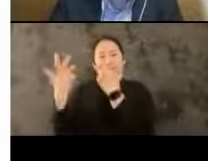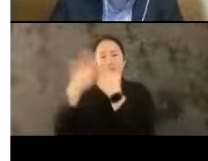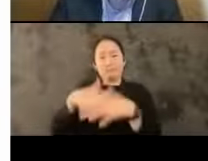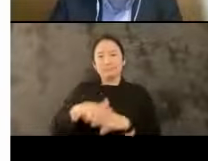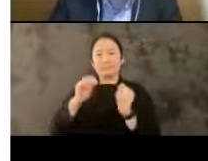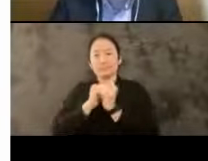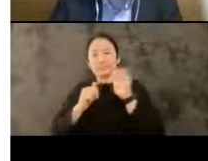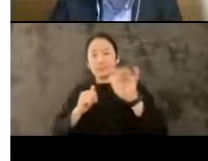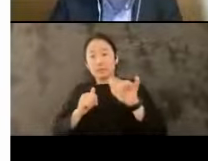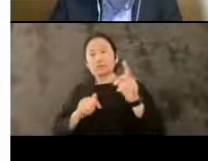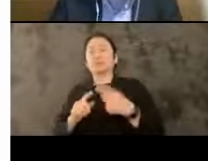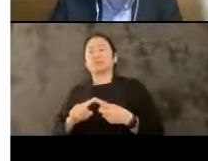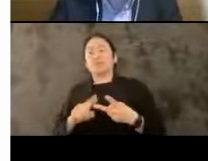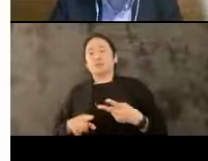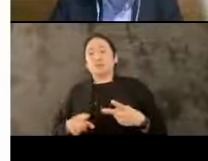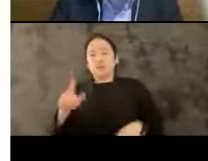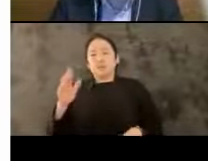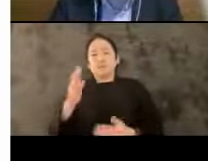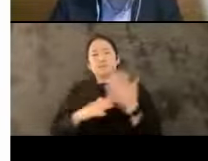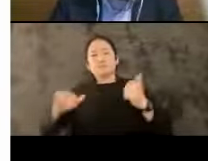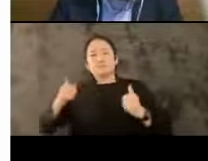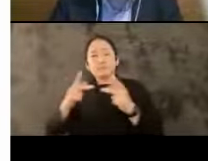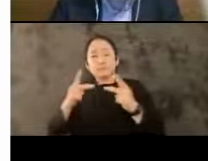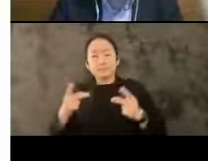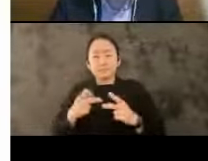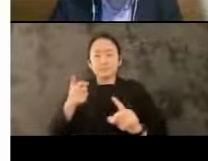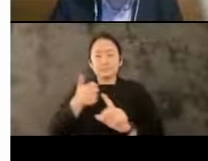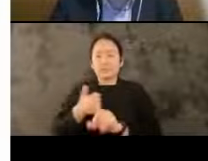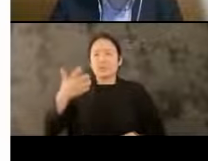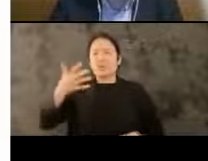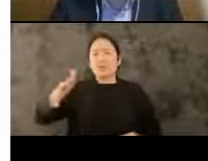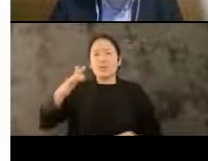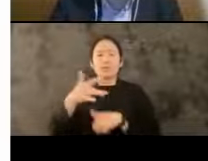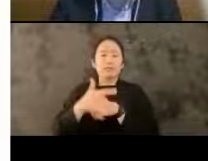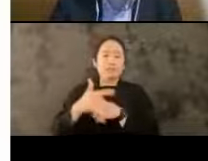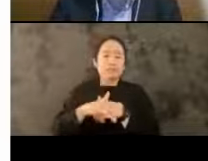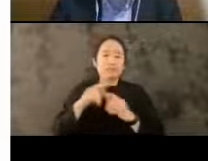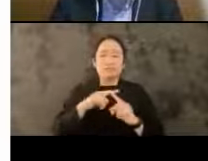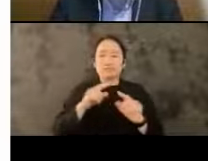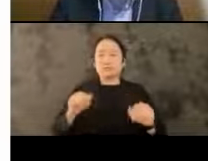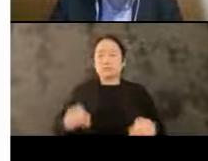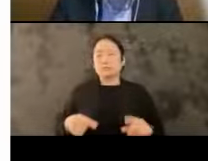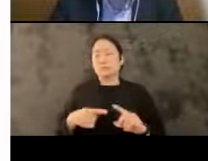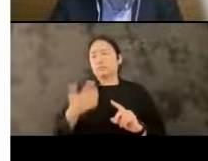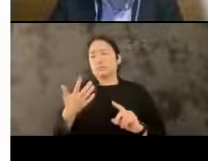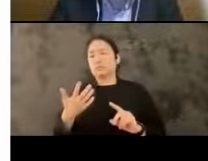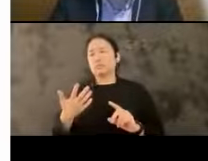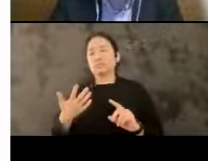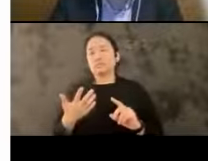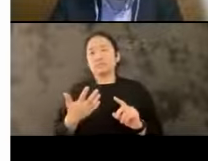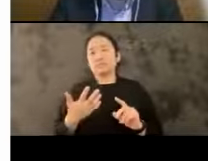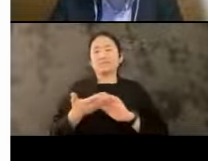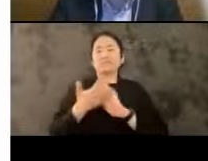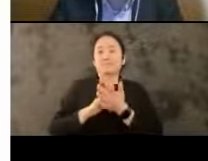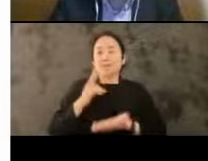Similarly, there may be some locations that are essentially, already available that could serve as park and rides, either,